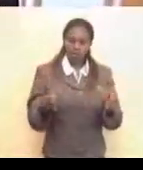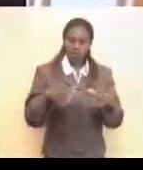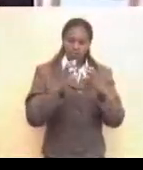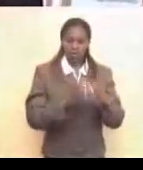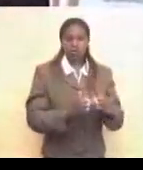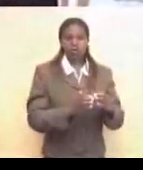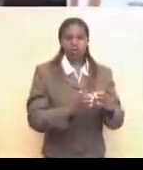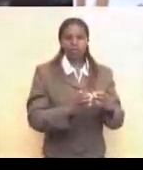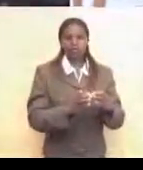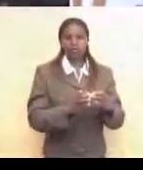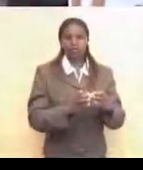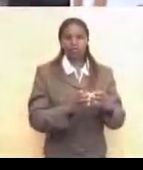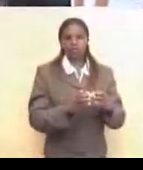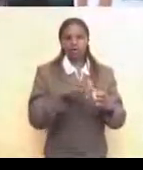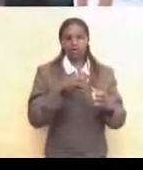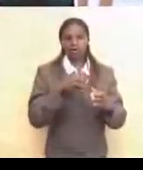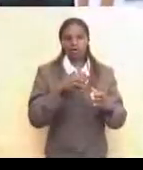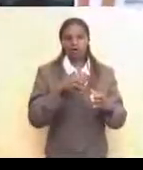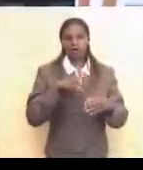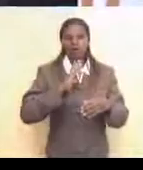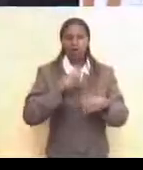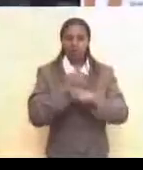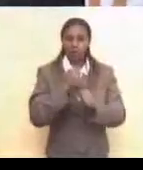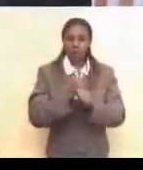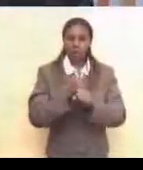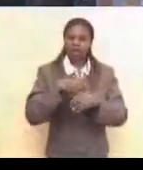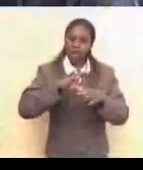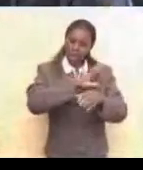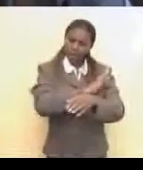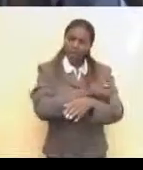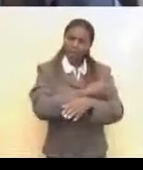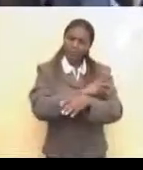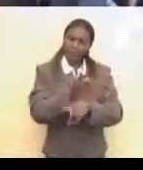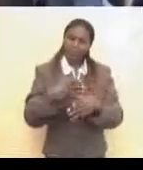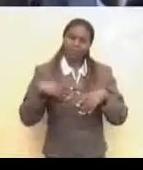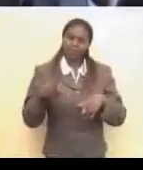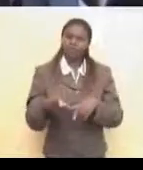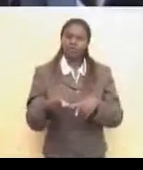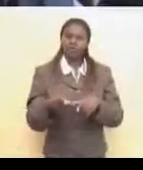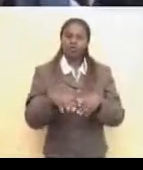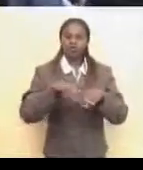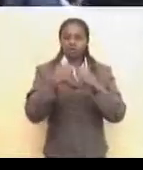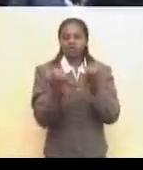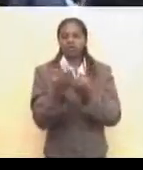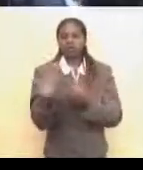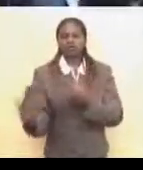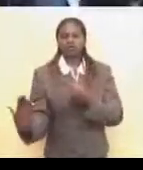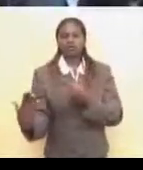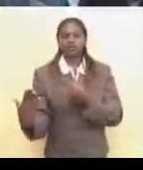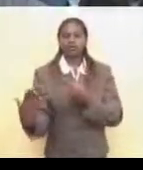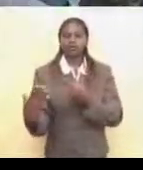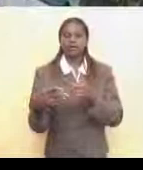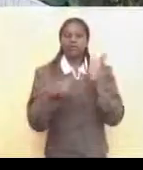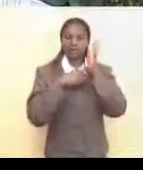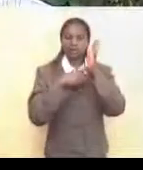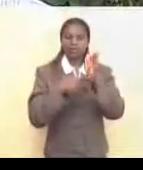community structures. So our work is to try and empower these people to address social issues such